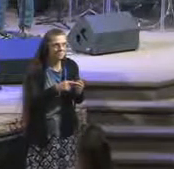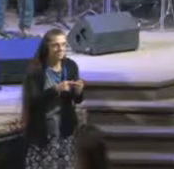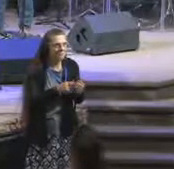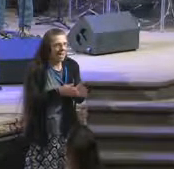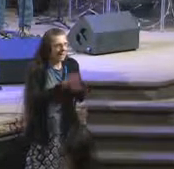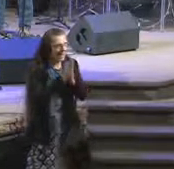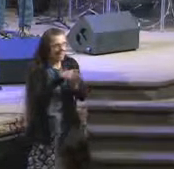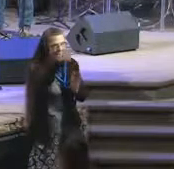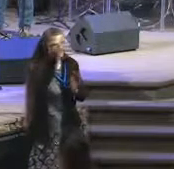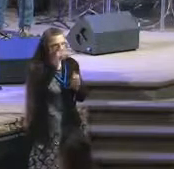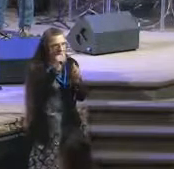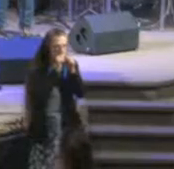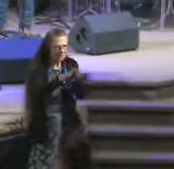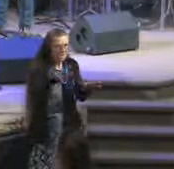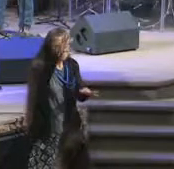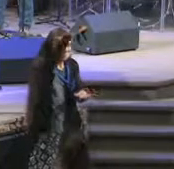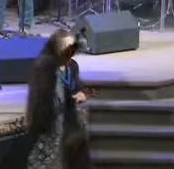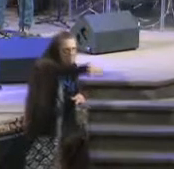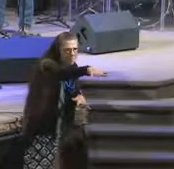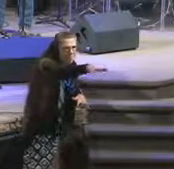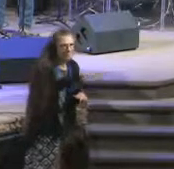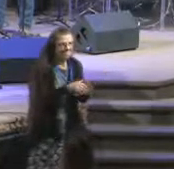and I ask God's blessings to be on you.